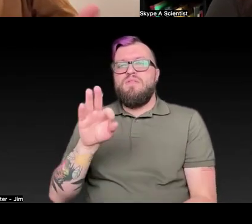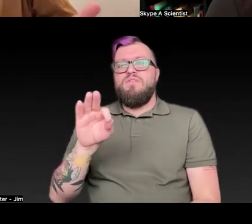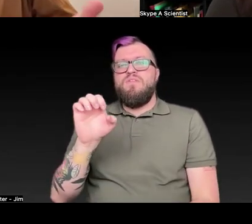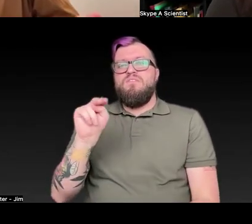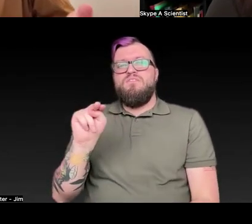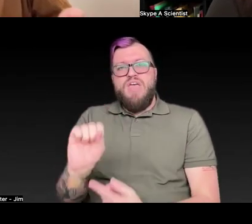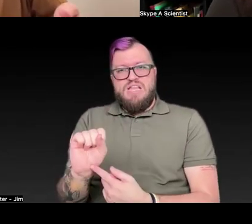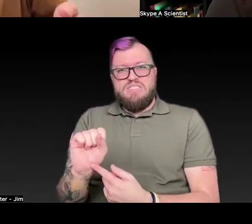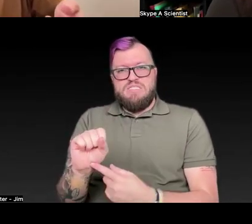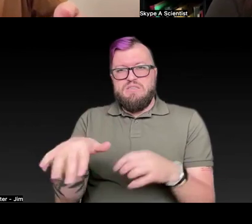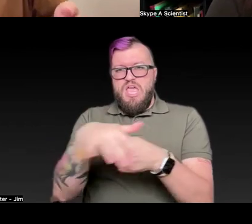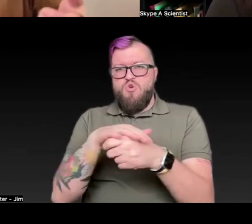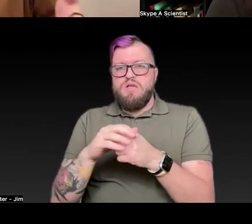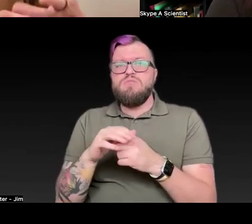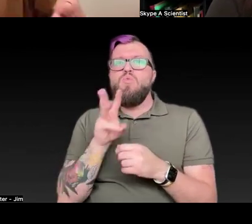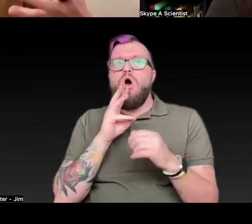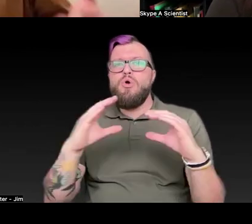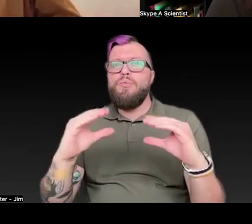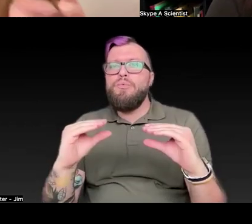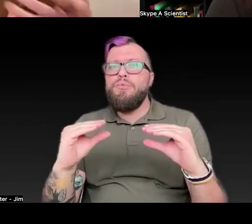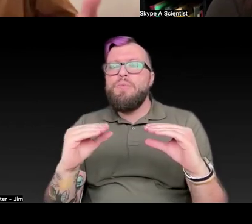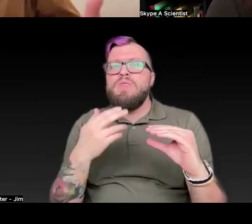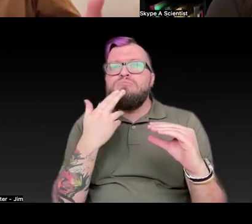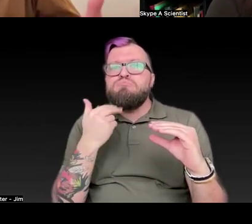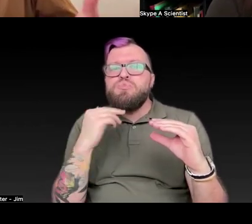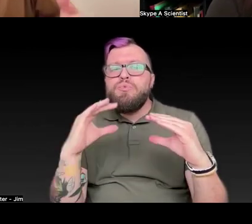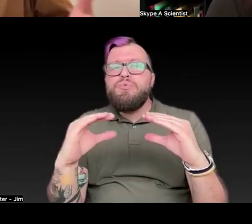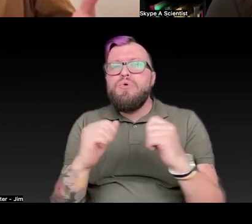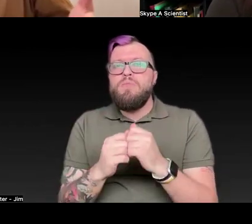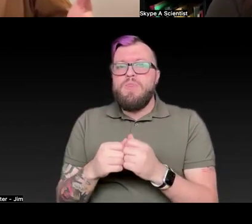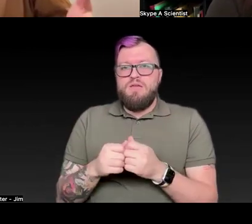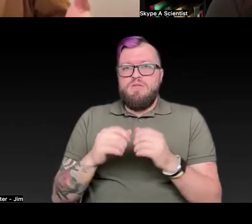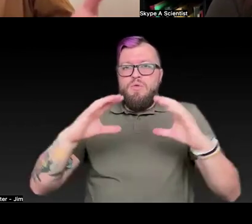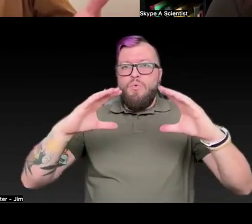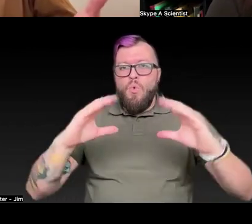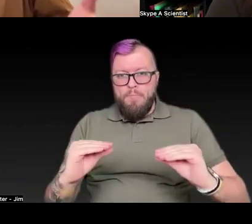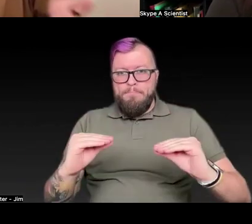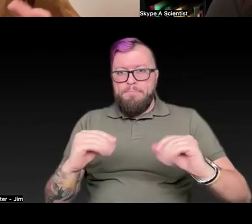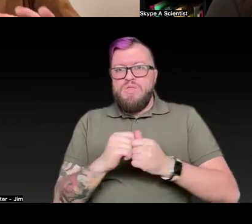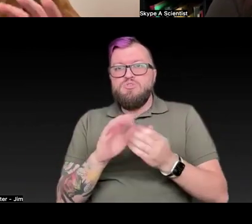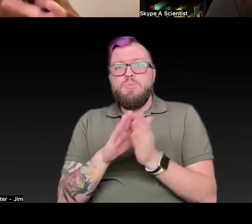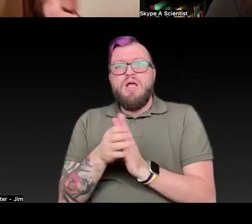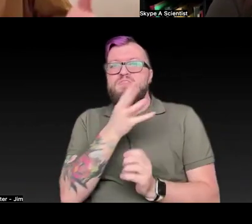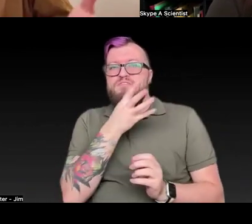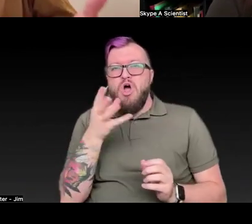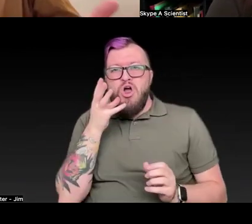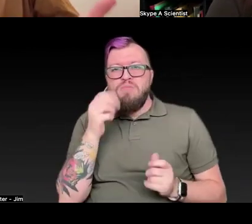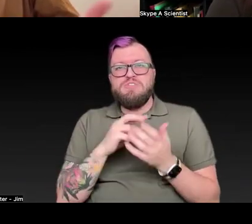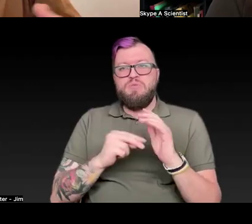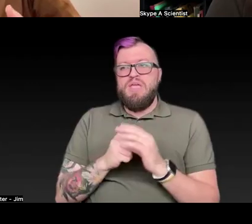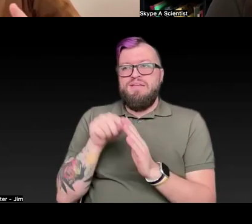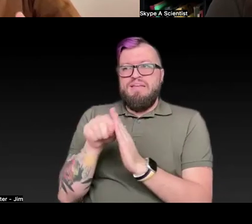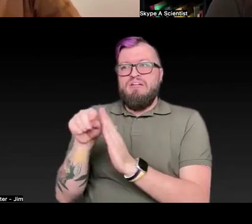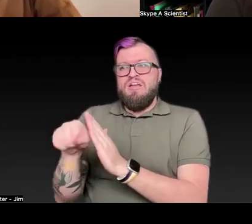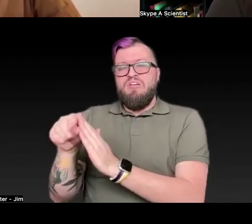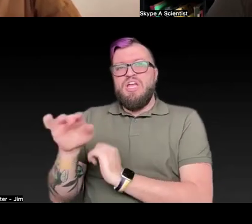favorite habitat. And they're trying to make them into farming and grazing territories and lands, and they do, but that means they kill off a lot of their eel